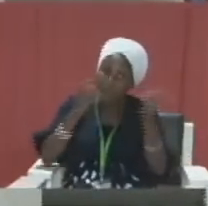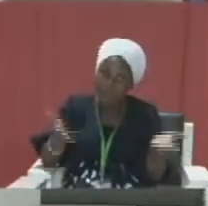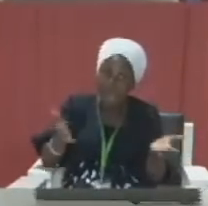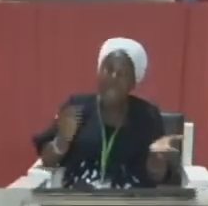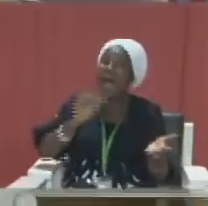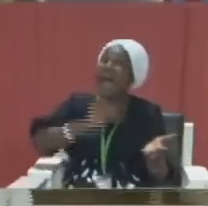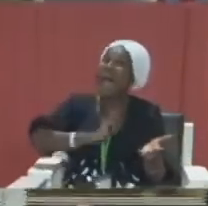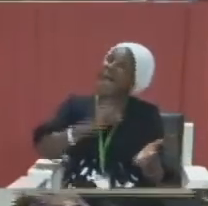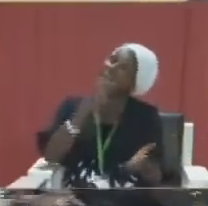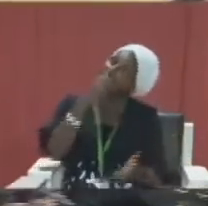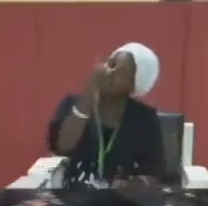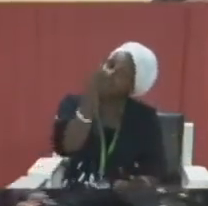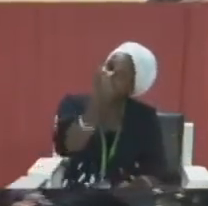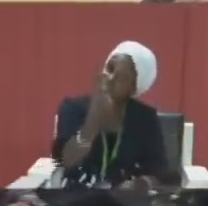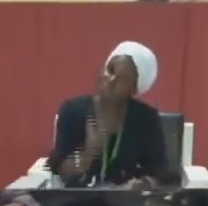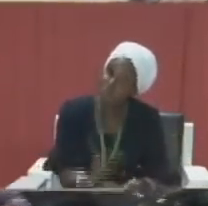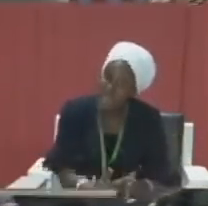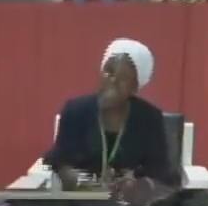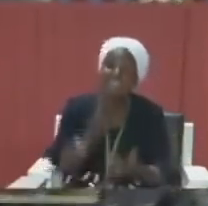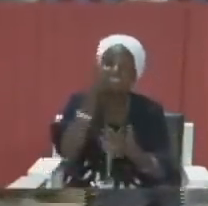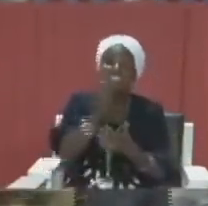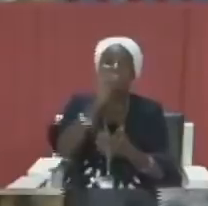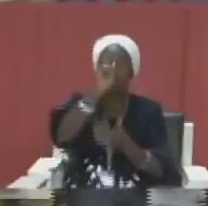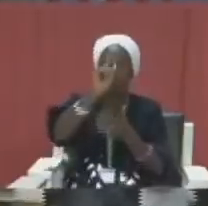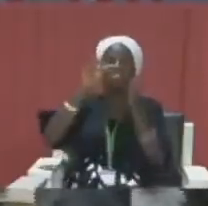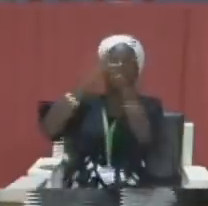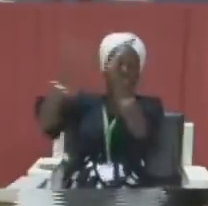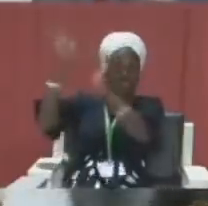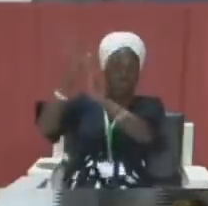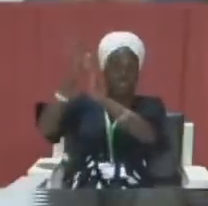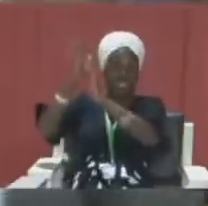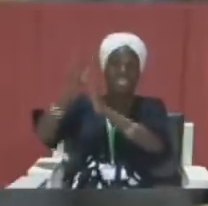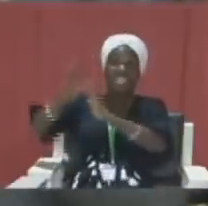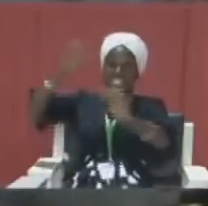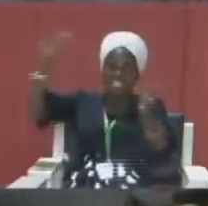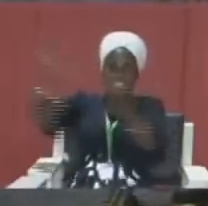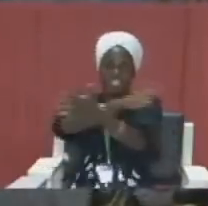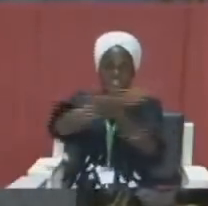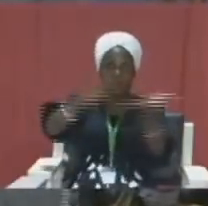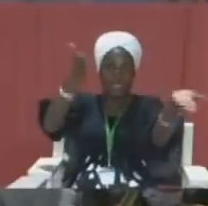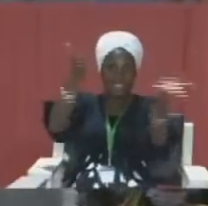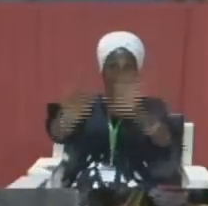you the one who destroyed death by dying and rising from the